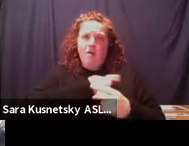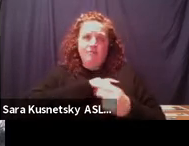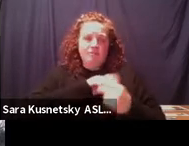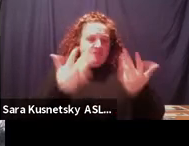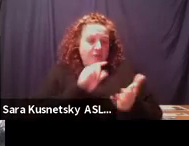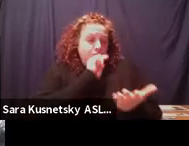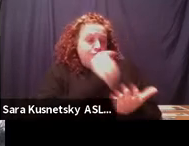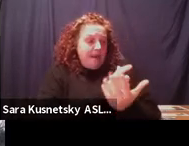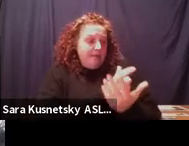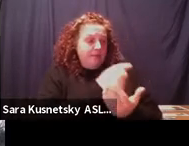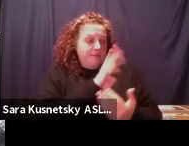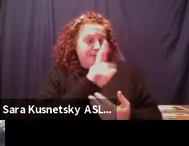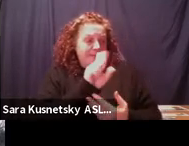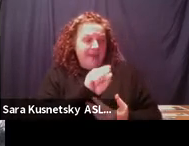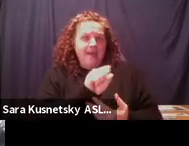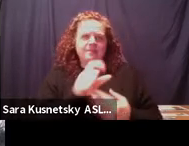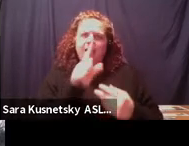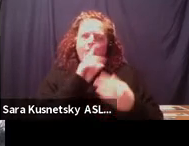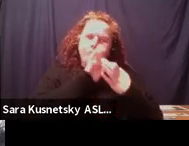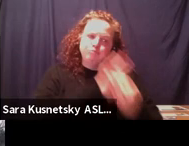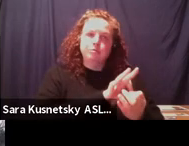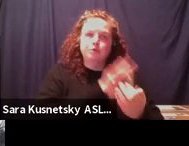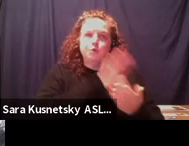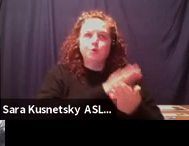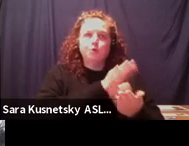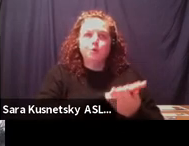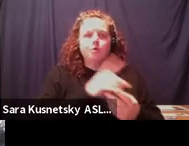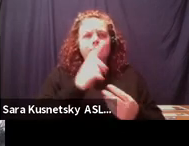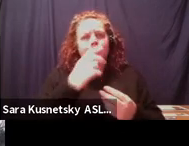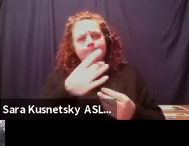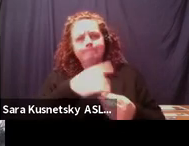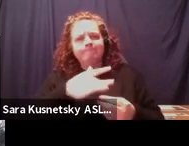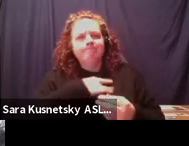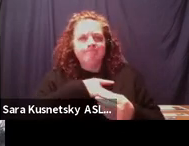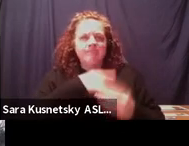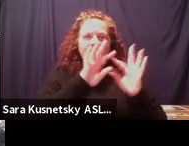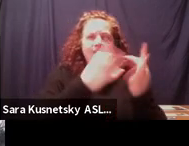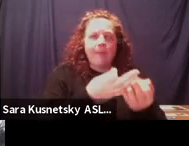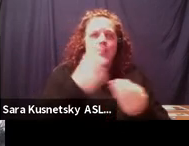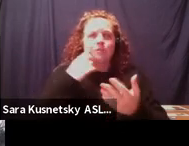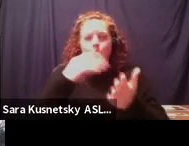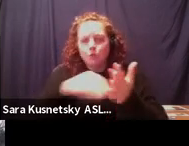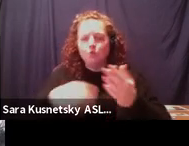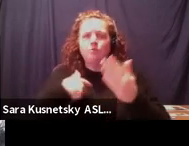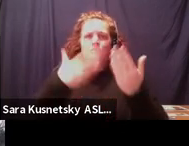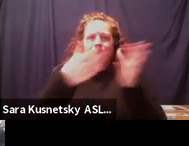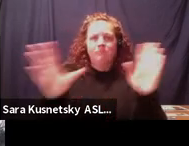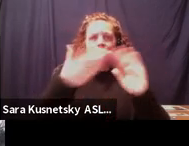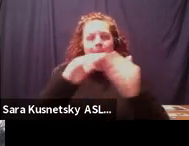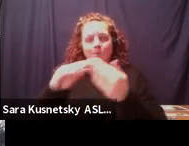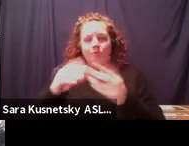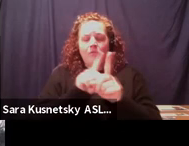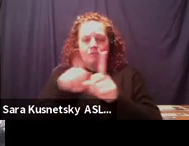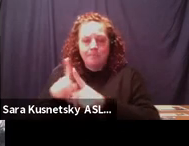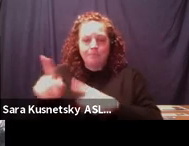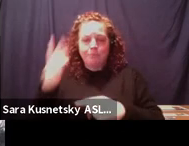at their schools and deep relationships with our families, with students, and within the whole entire community, because they